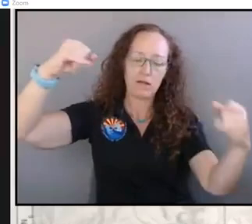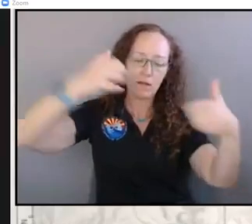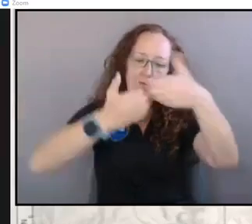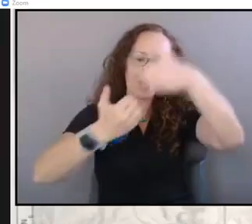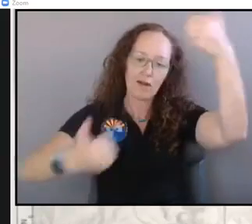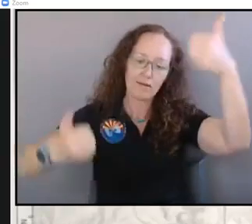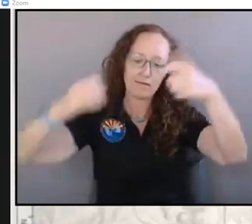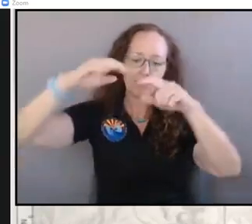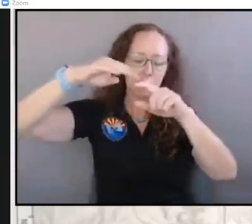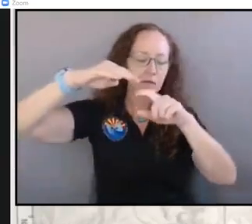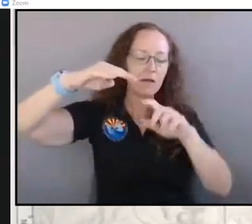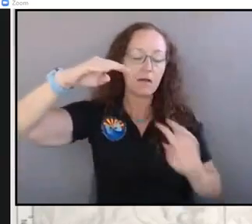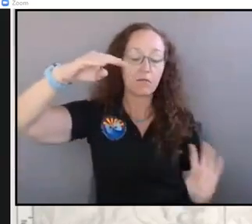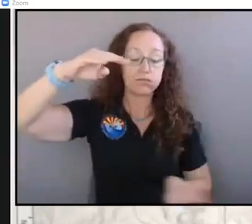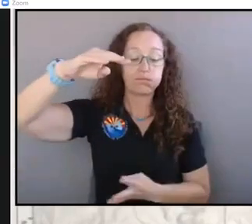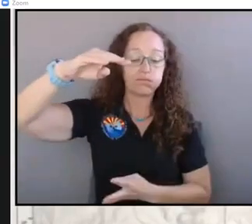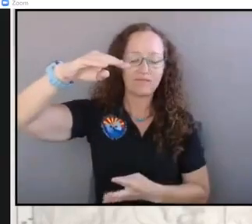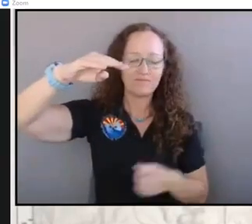stayed put very well